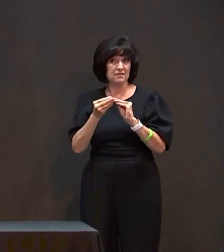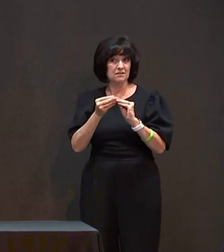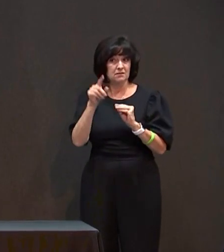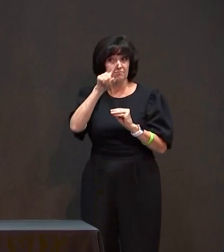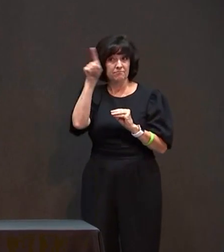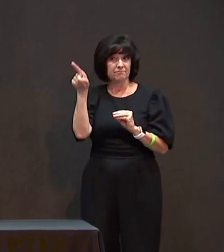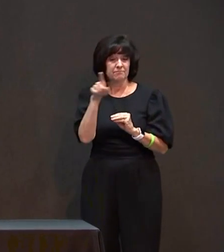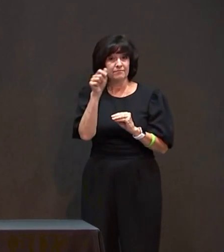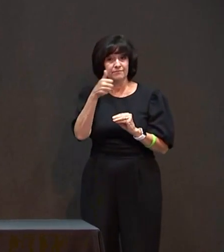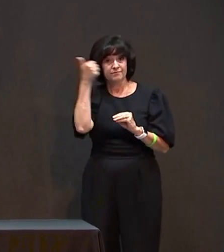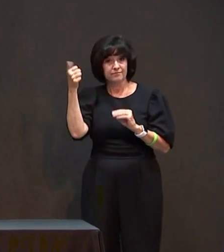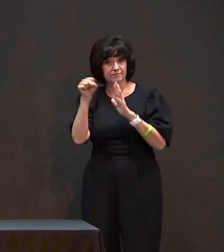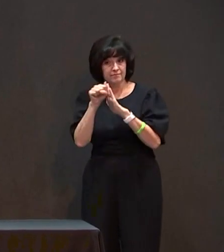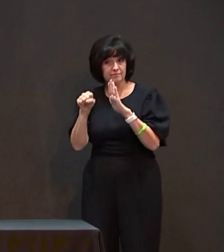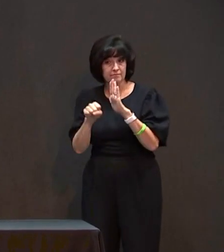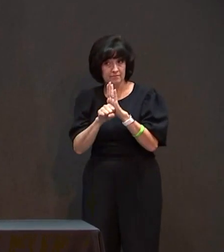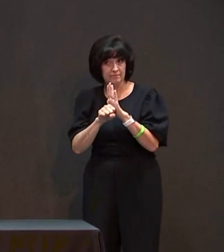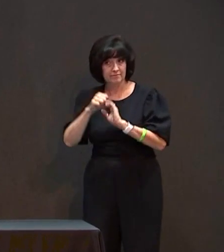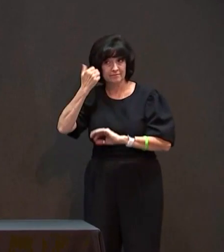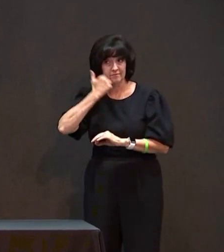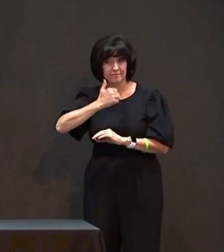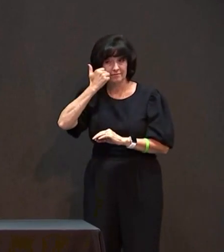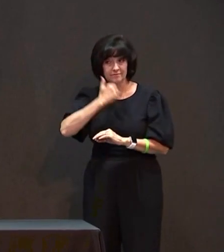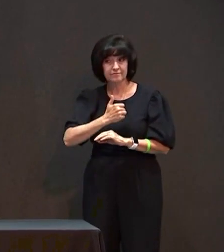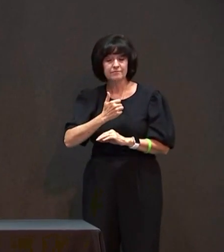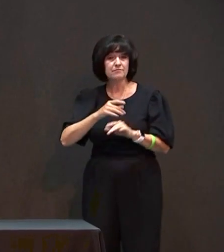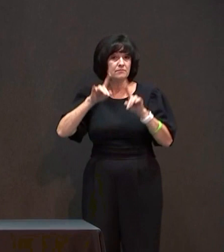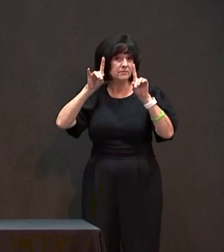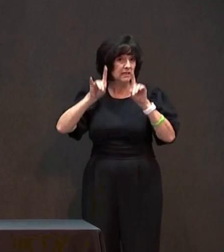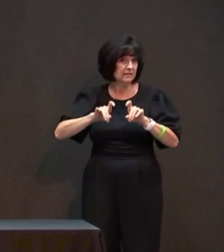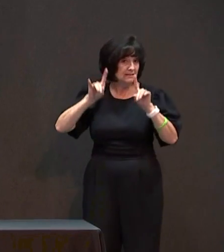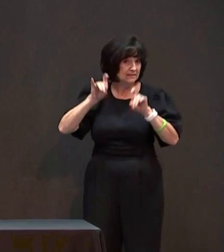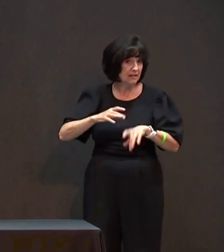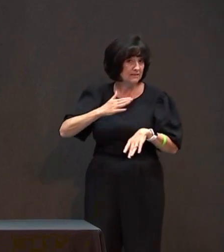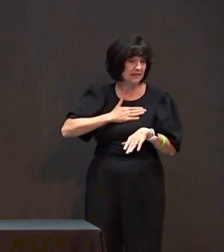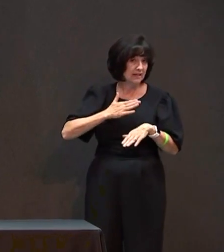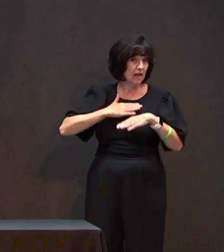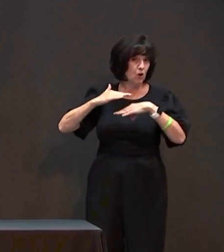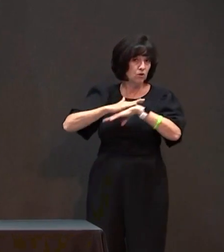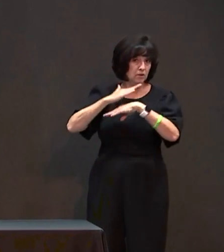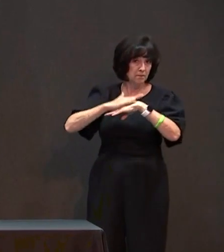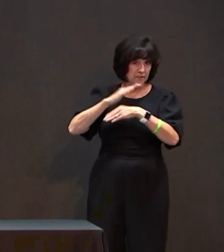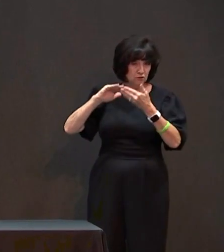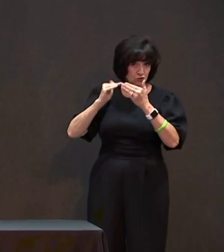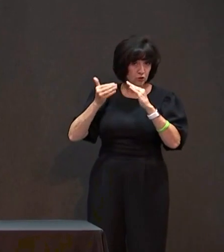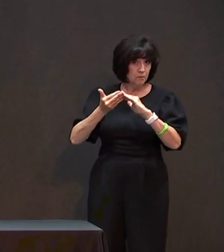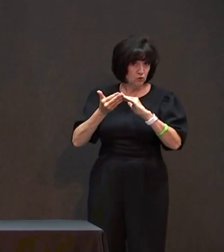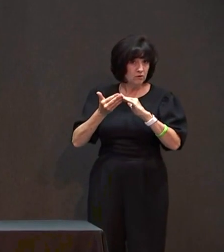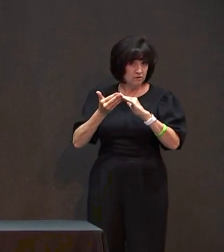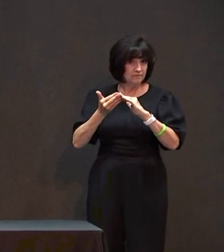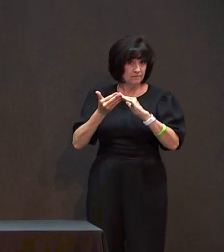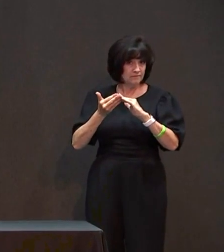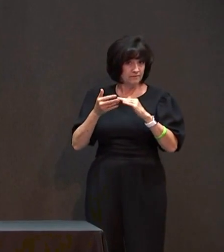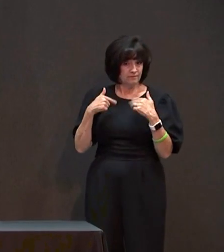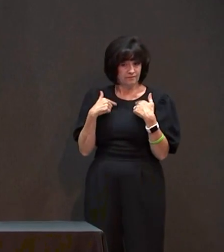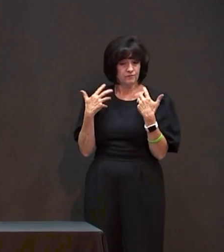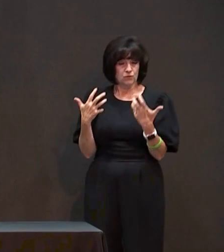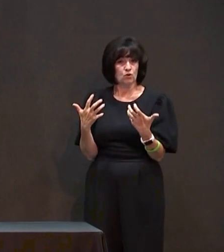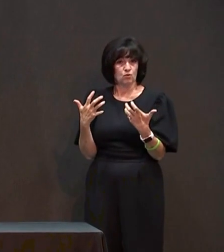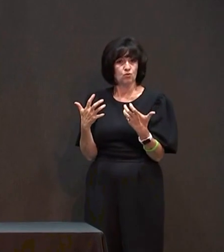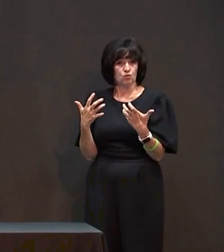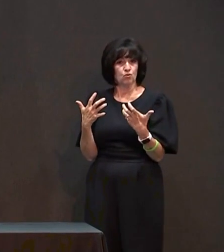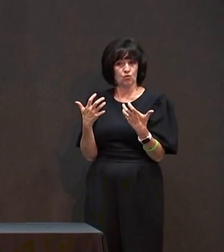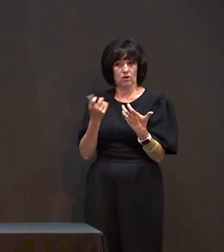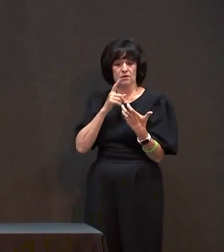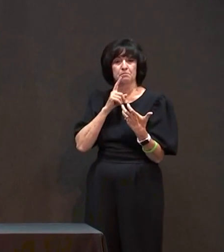reacting, first by ramping up testing. Testing in our beach communities in a significant way to get our arms around